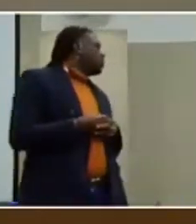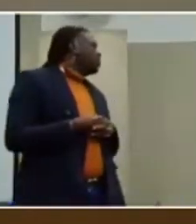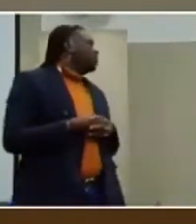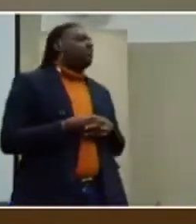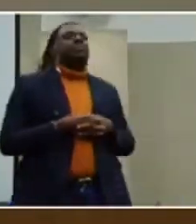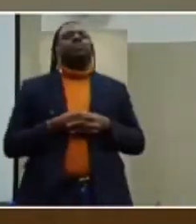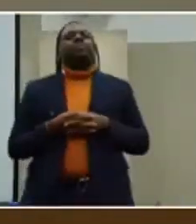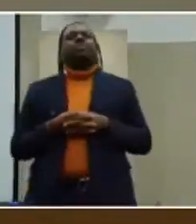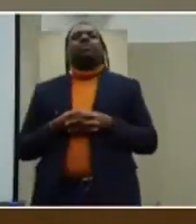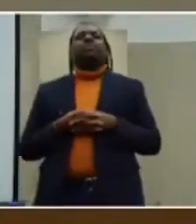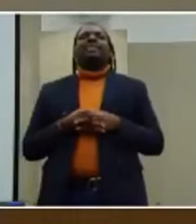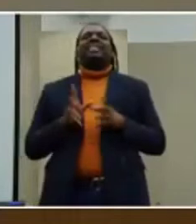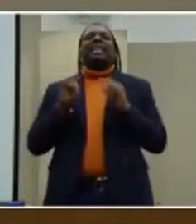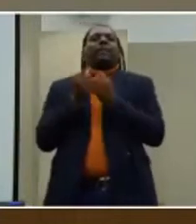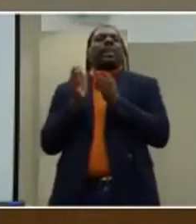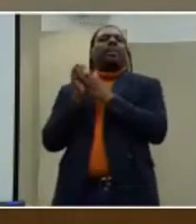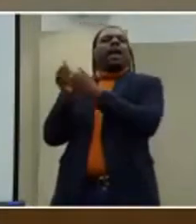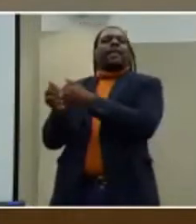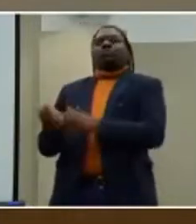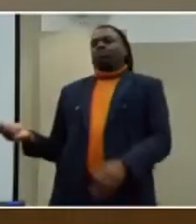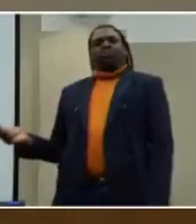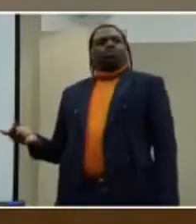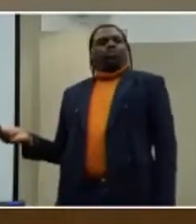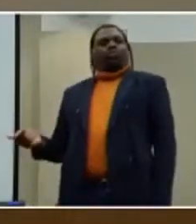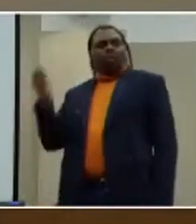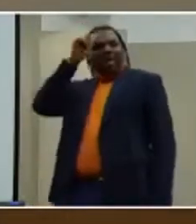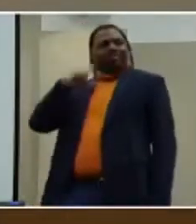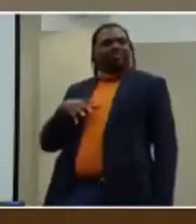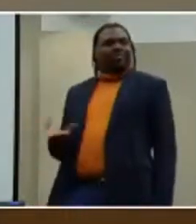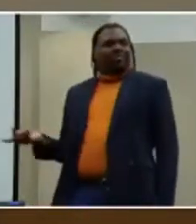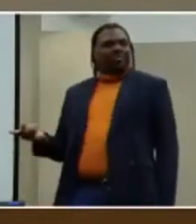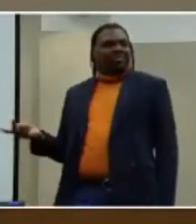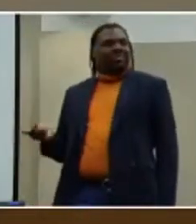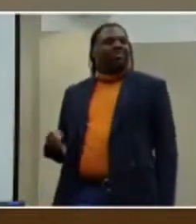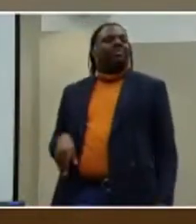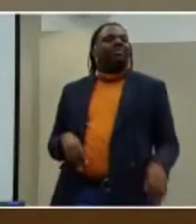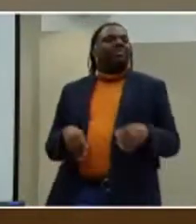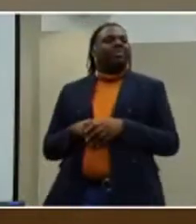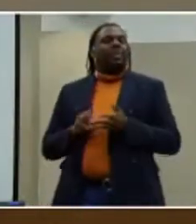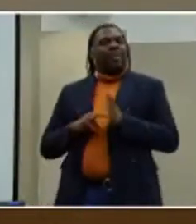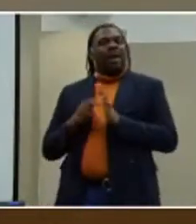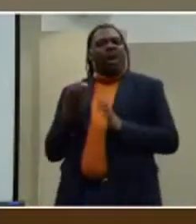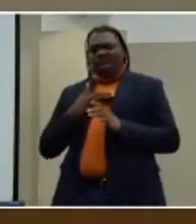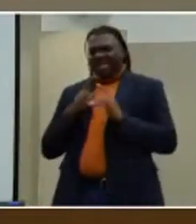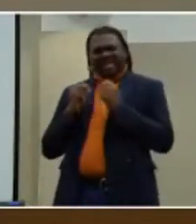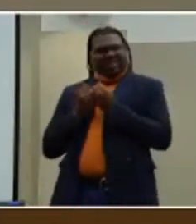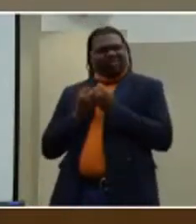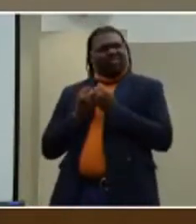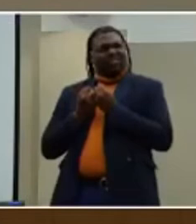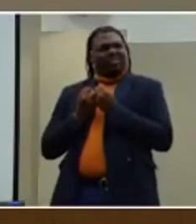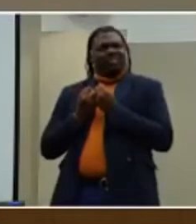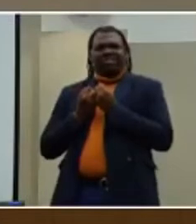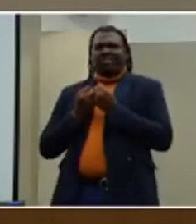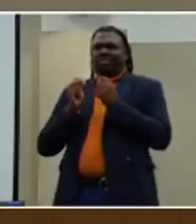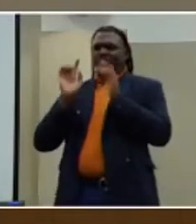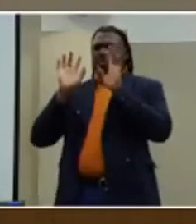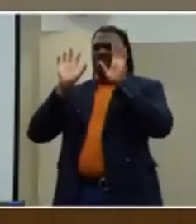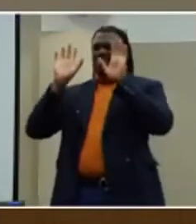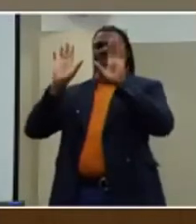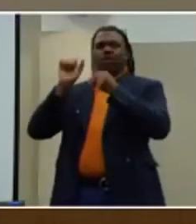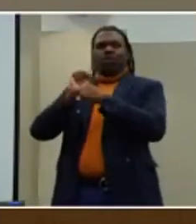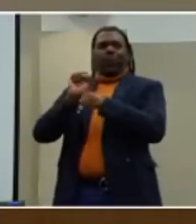The team here, led by these two gentlemen and all of our other teammates here, do amazing work,